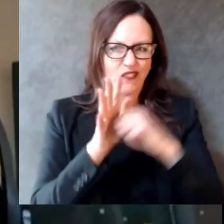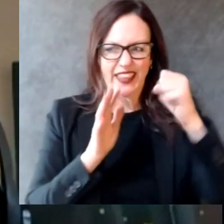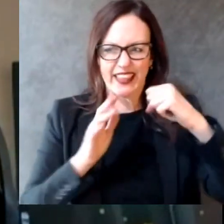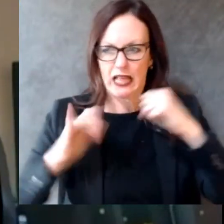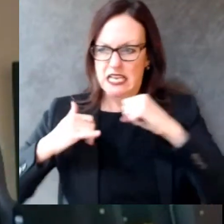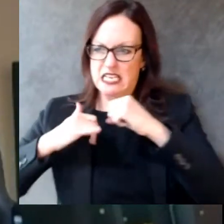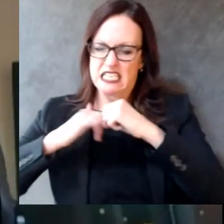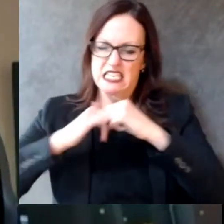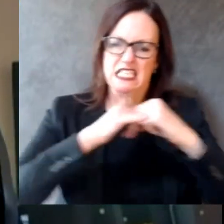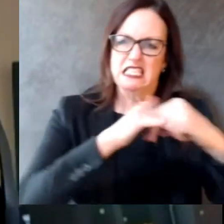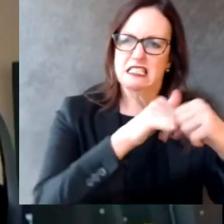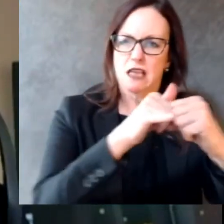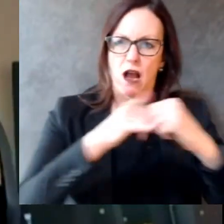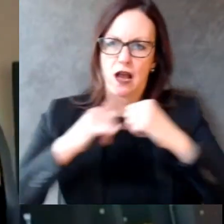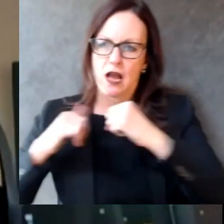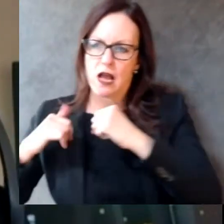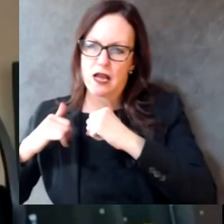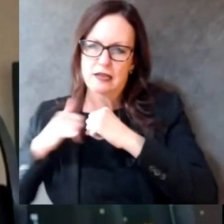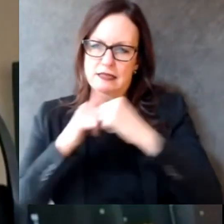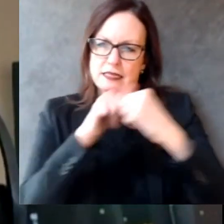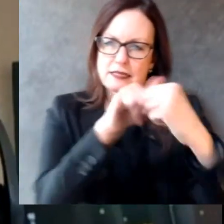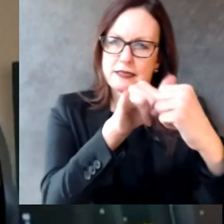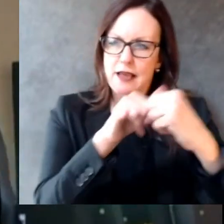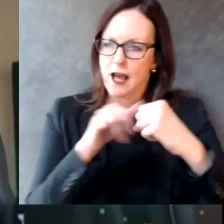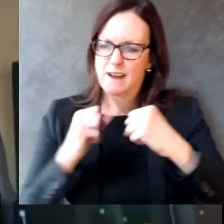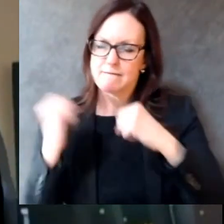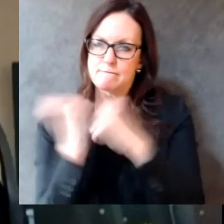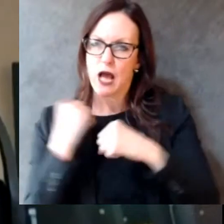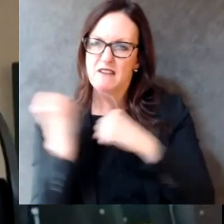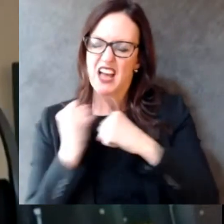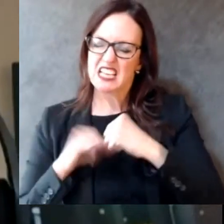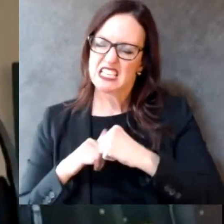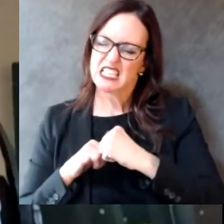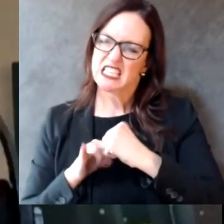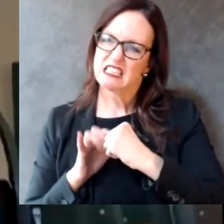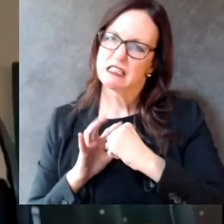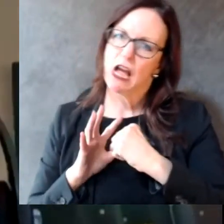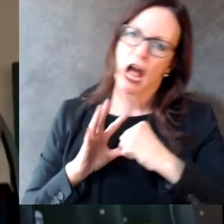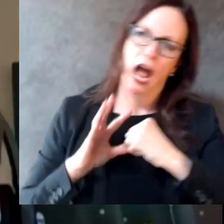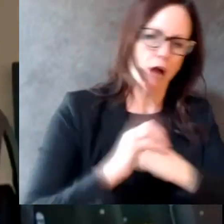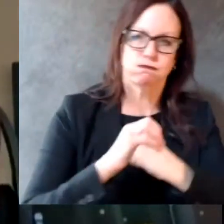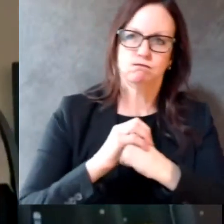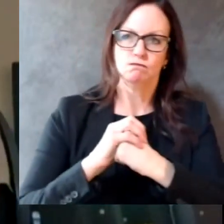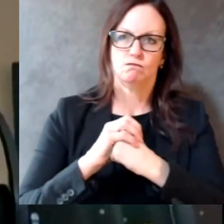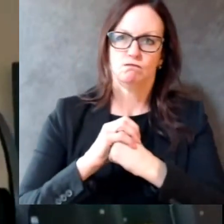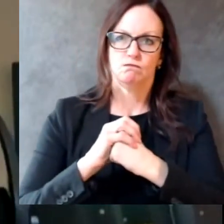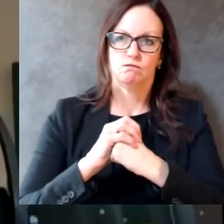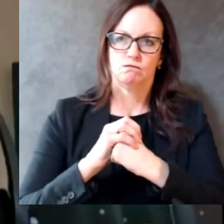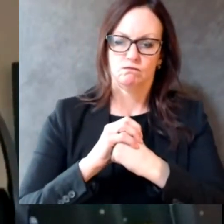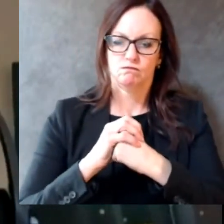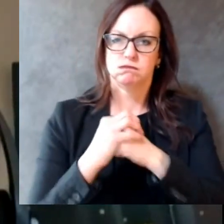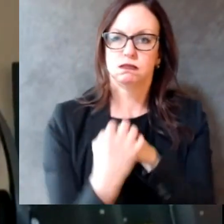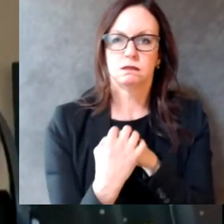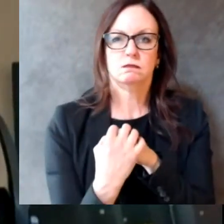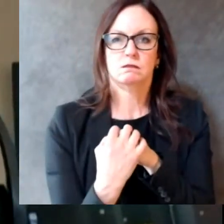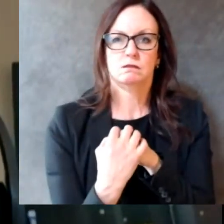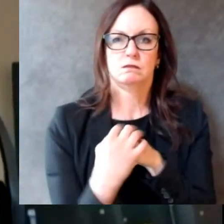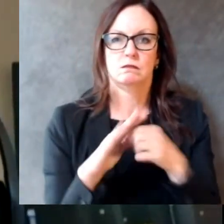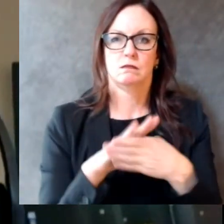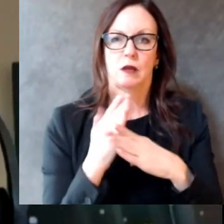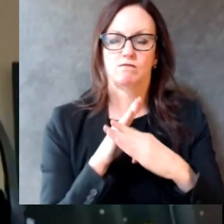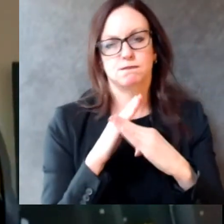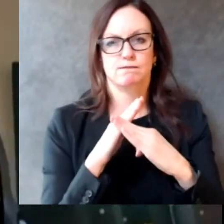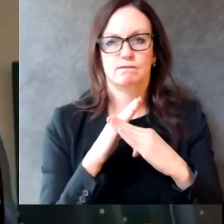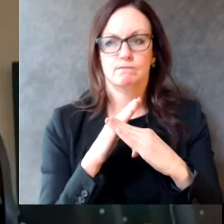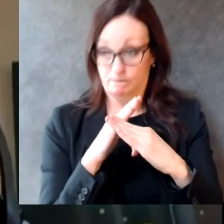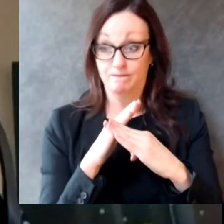can measure how many people have been vaccinated. And the other piece of it is we don't know what the number is